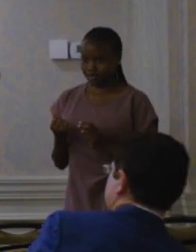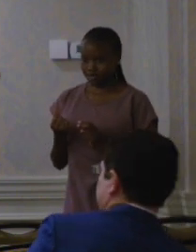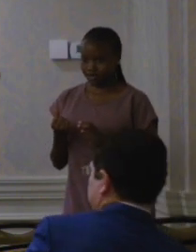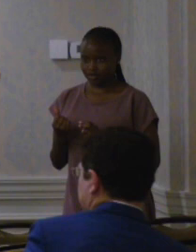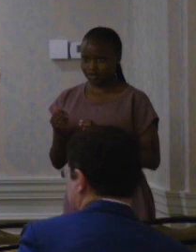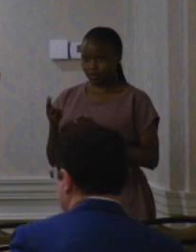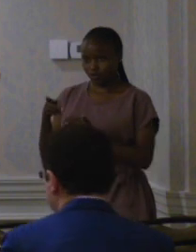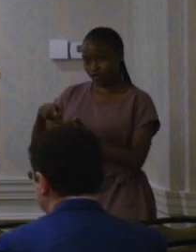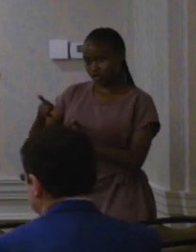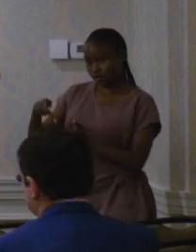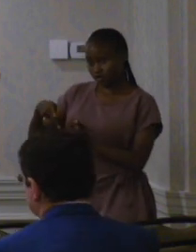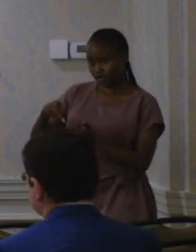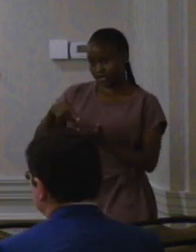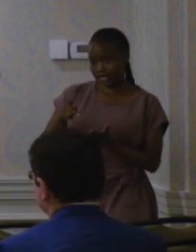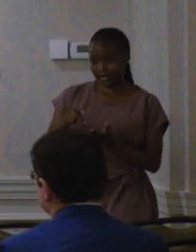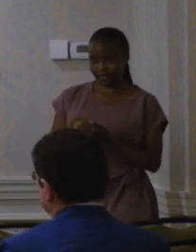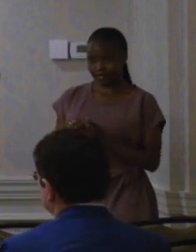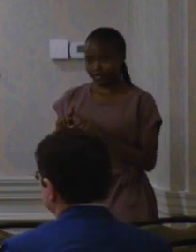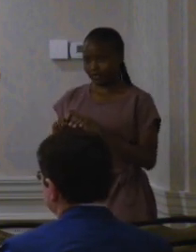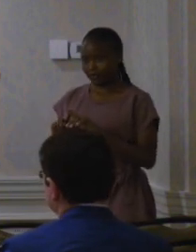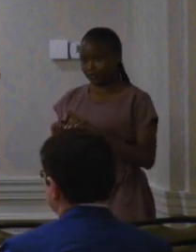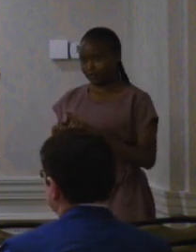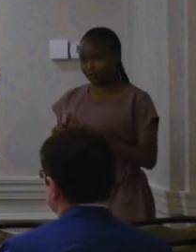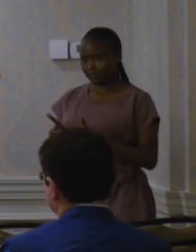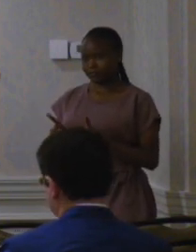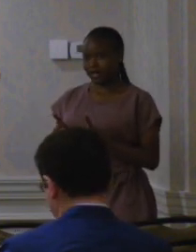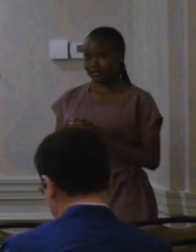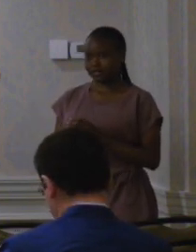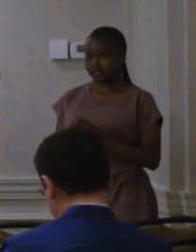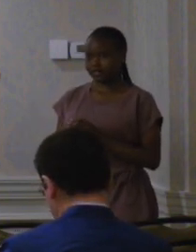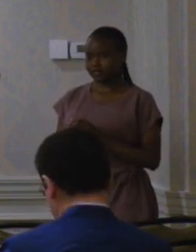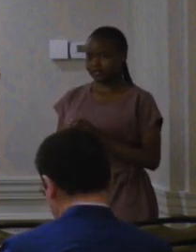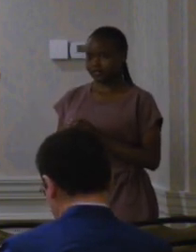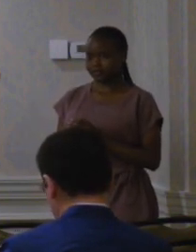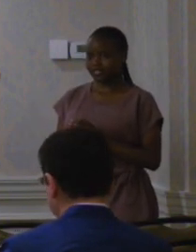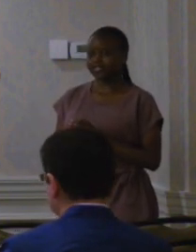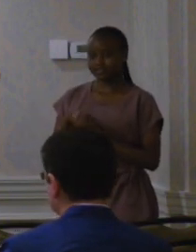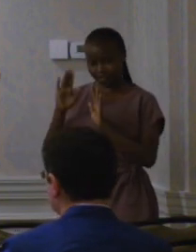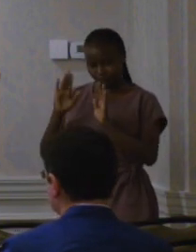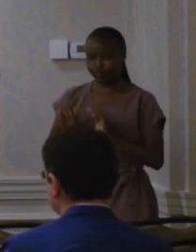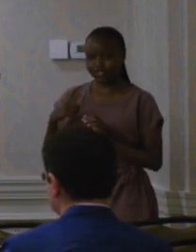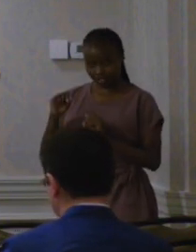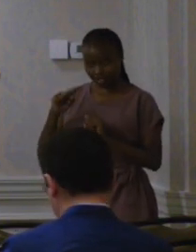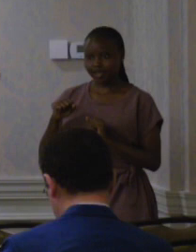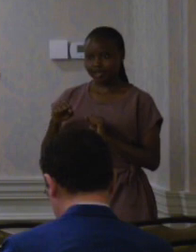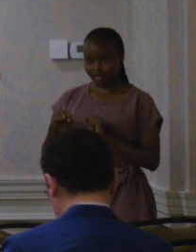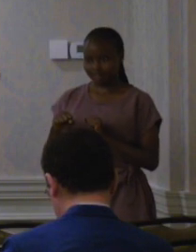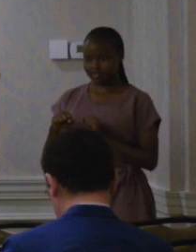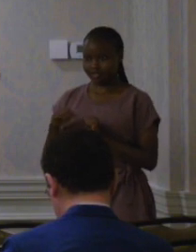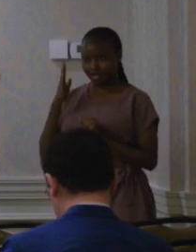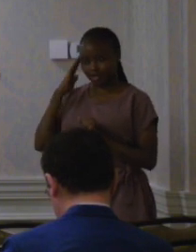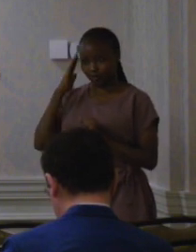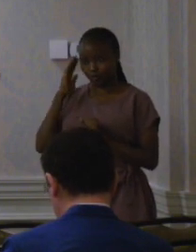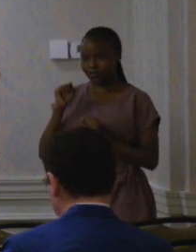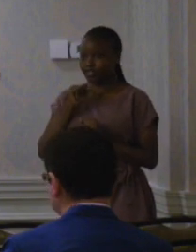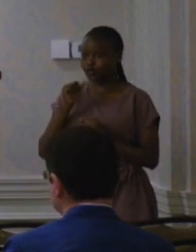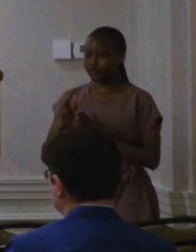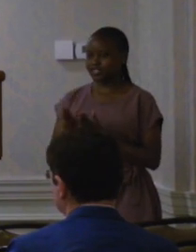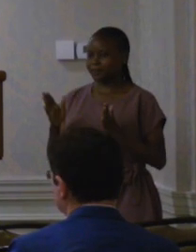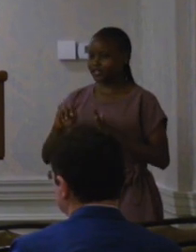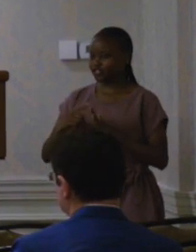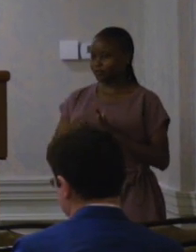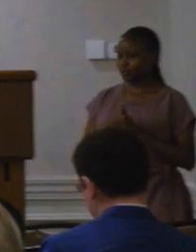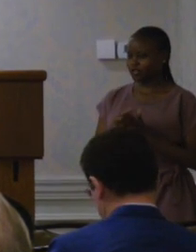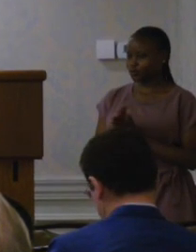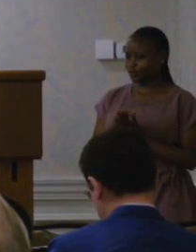the salary, but it counts also, but not as a major point to motivate.